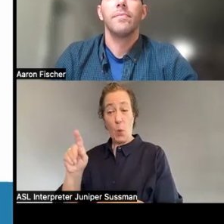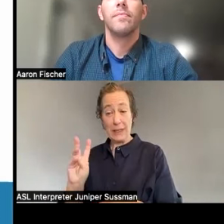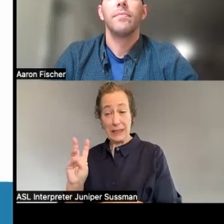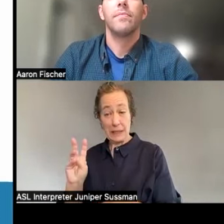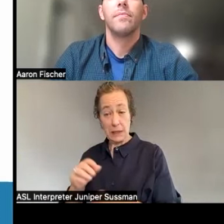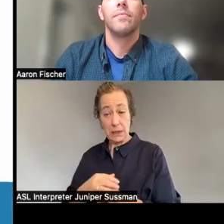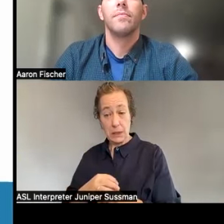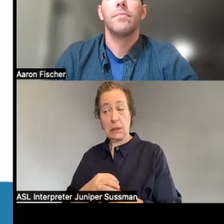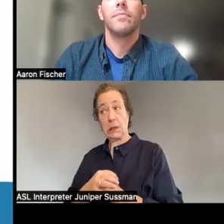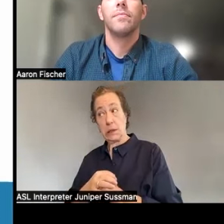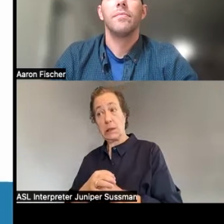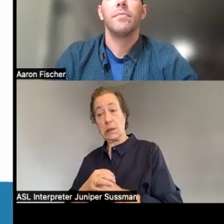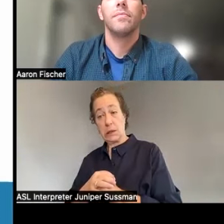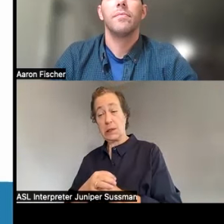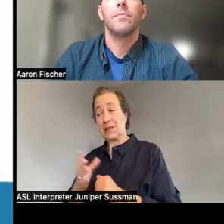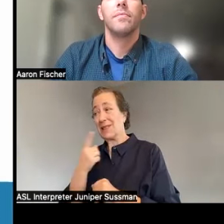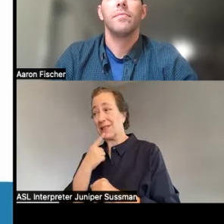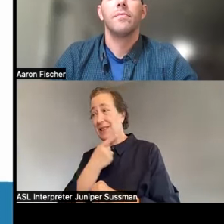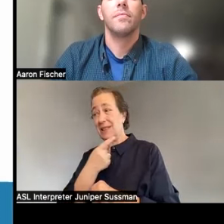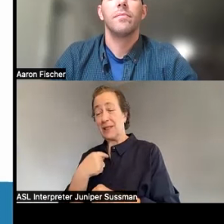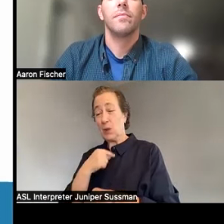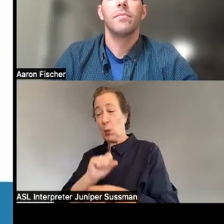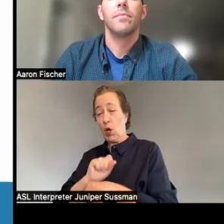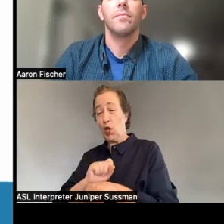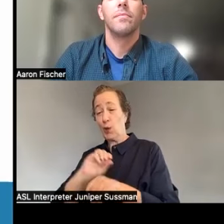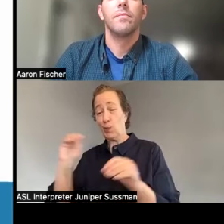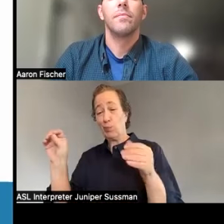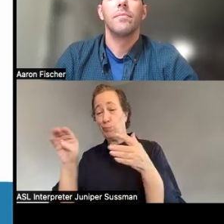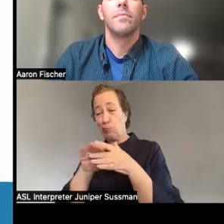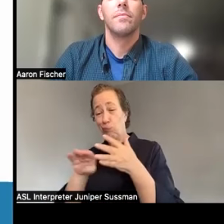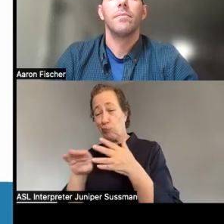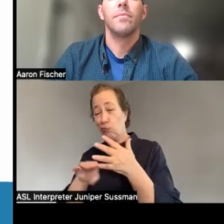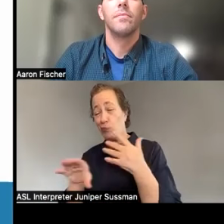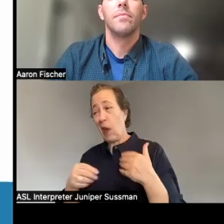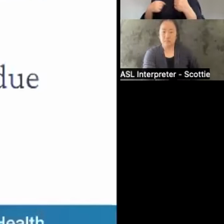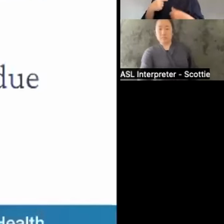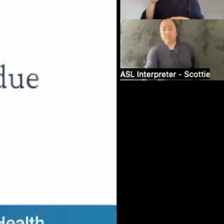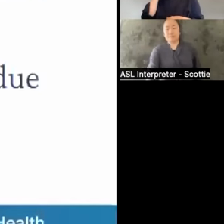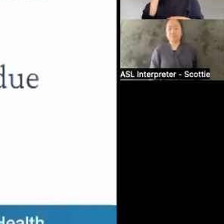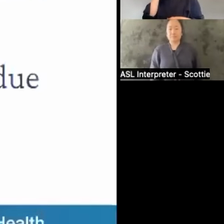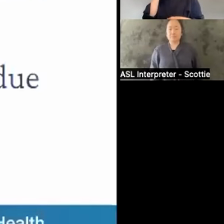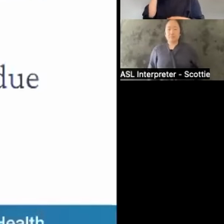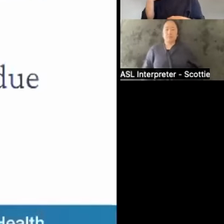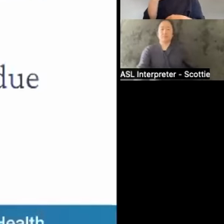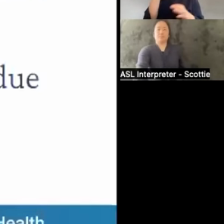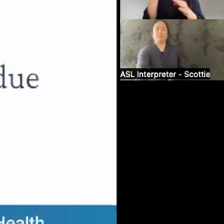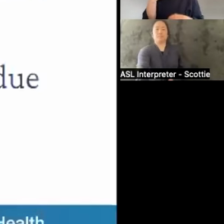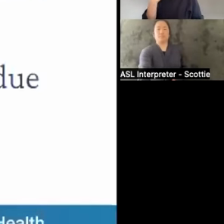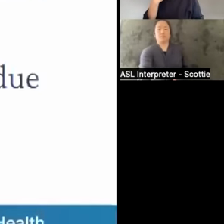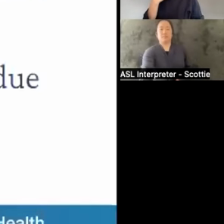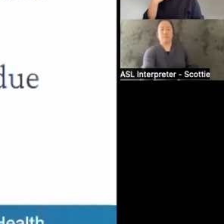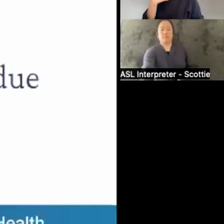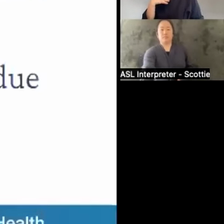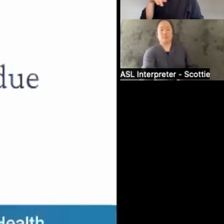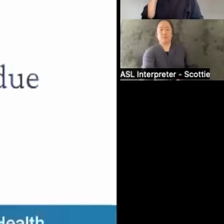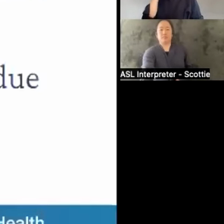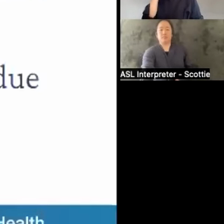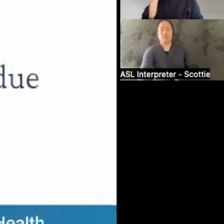his employer does not allow breaks and he has not spoken up about his diabetes. So I'm going to start with Cindy on this